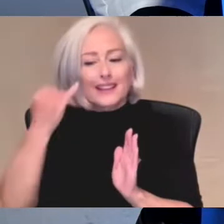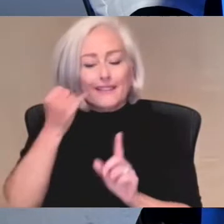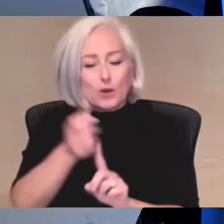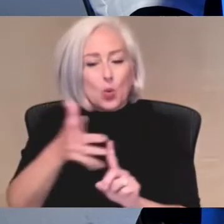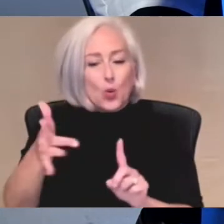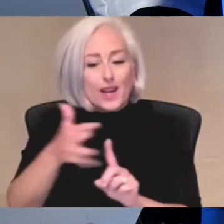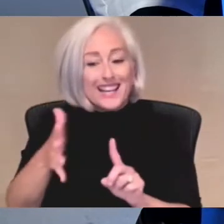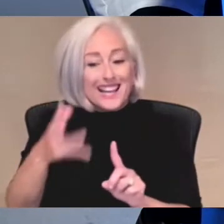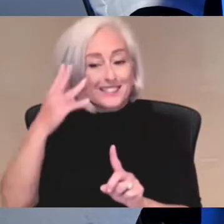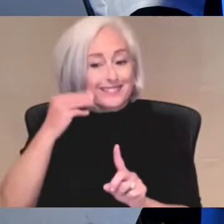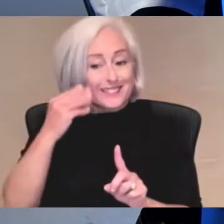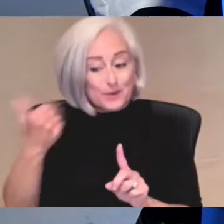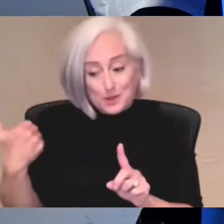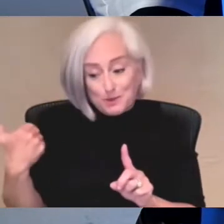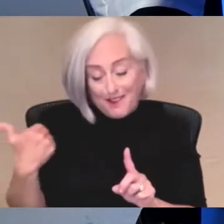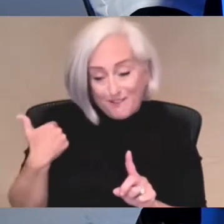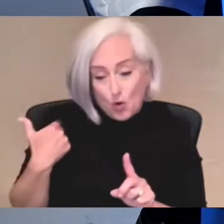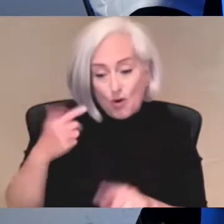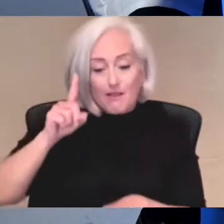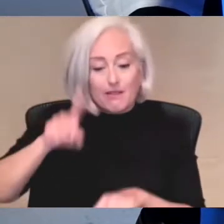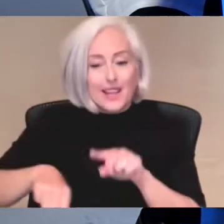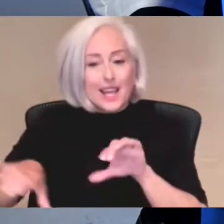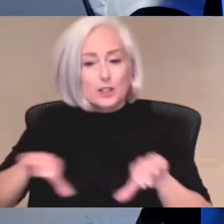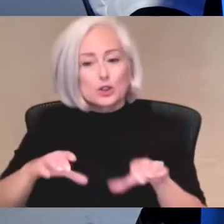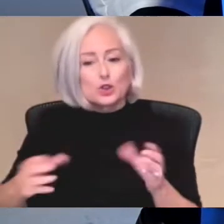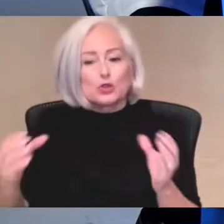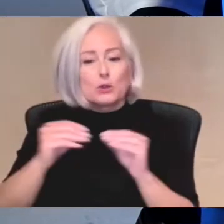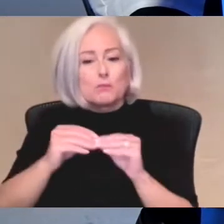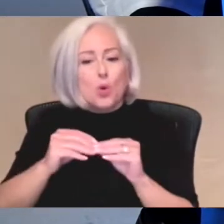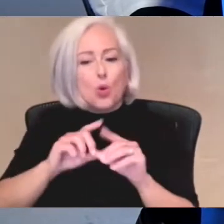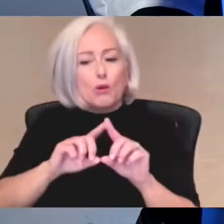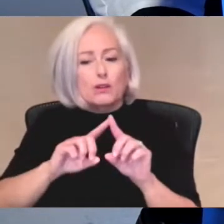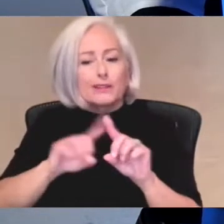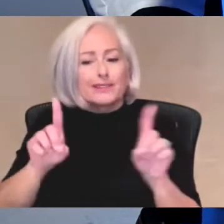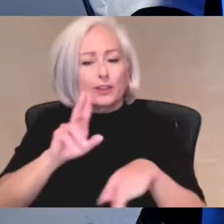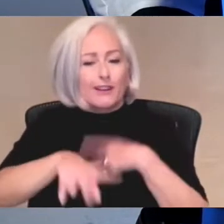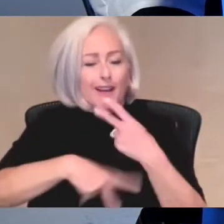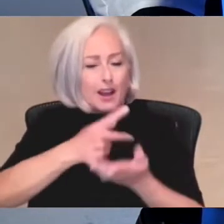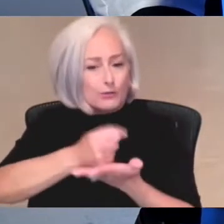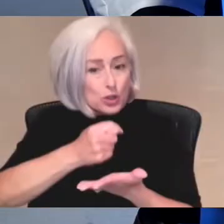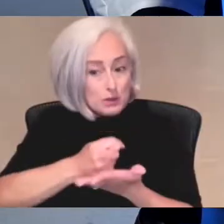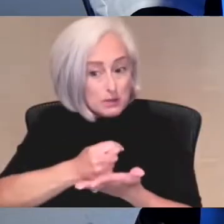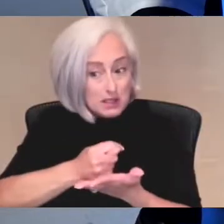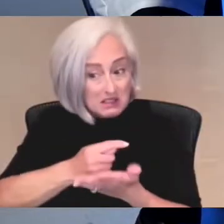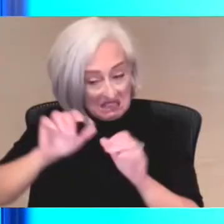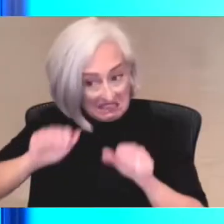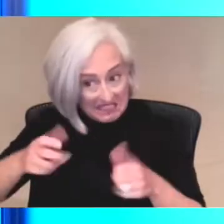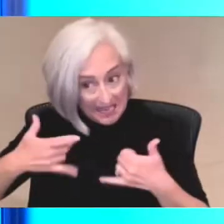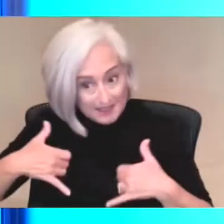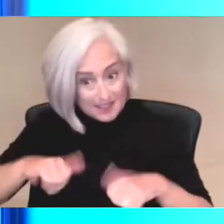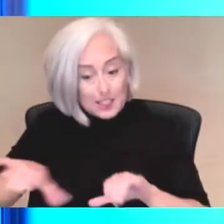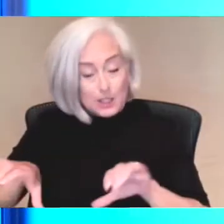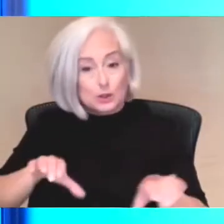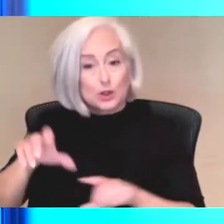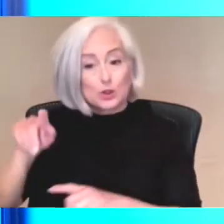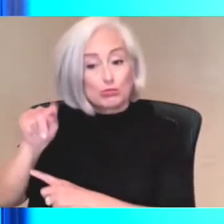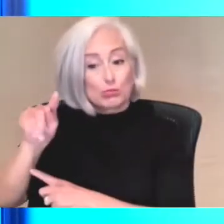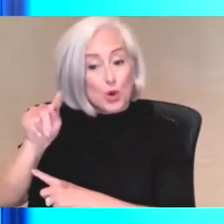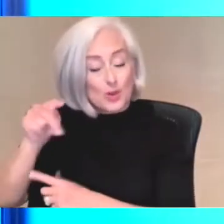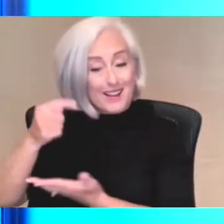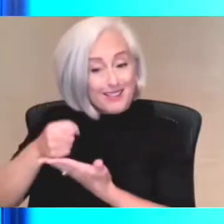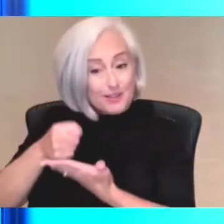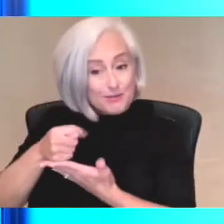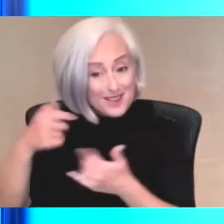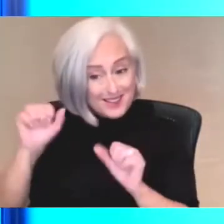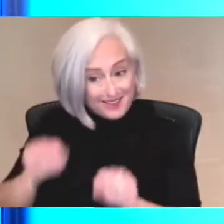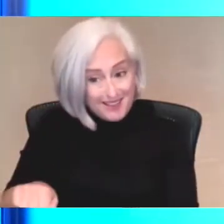radiation. Is proton therapy a potential exception to that general rule? Right. So, proton therapy